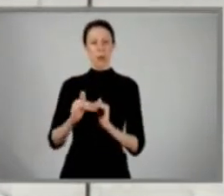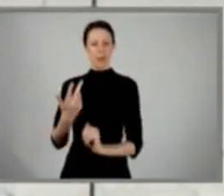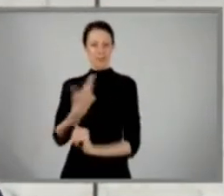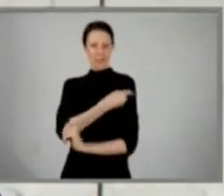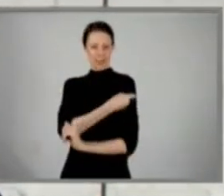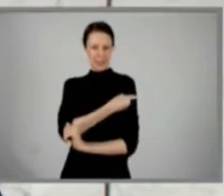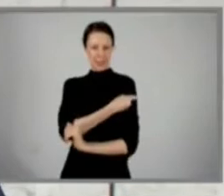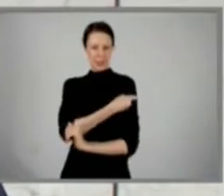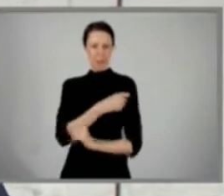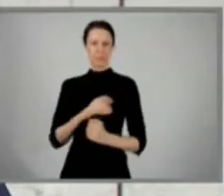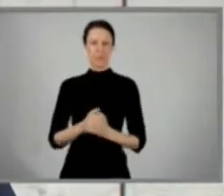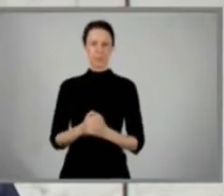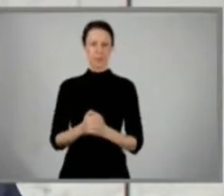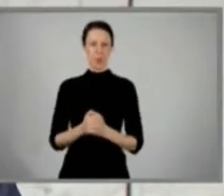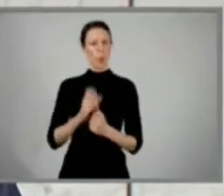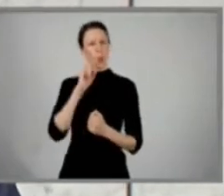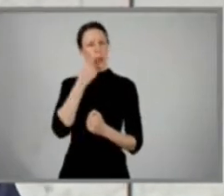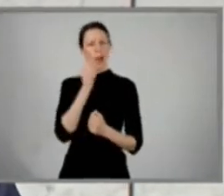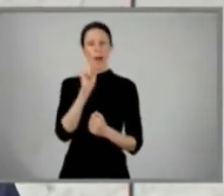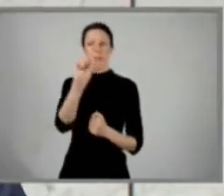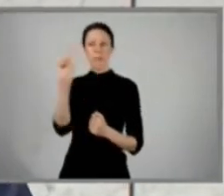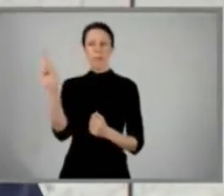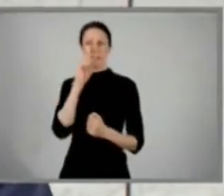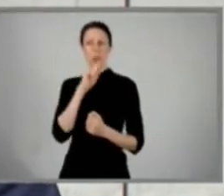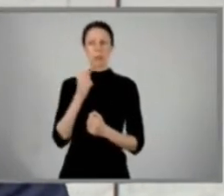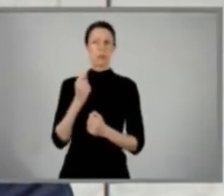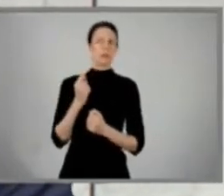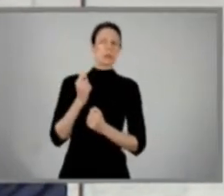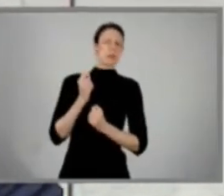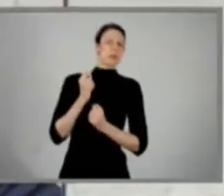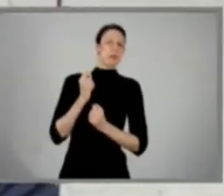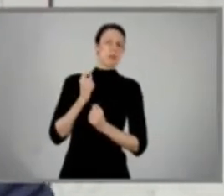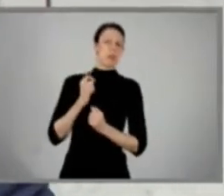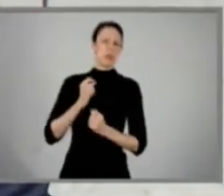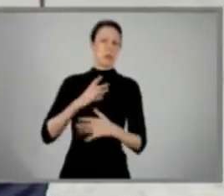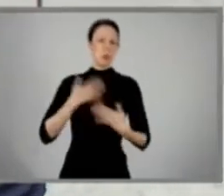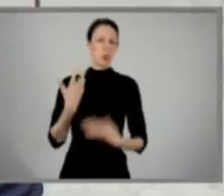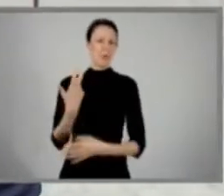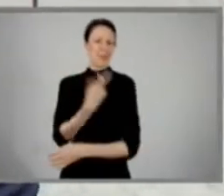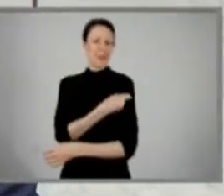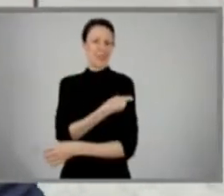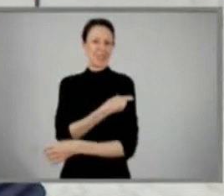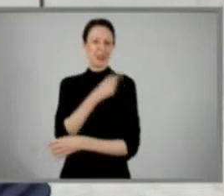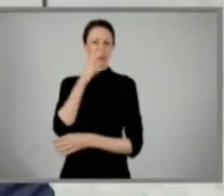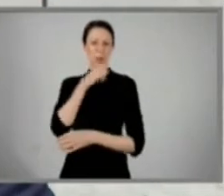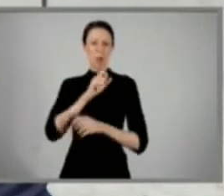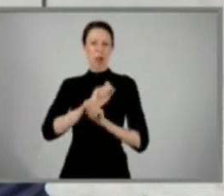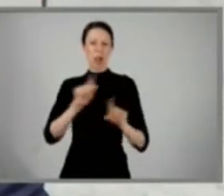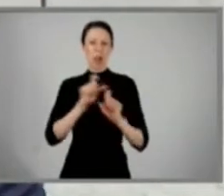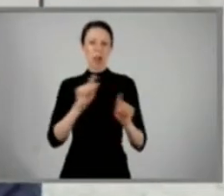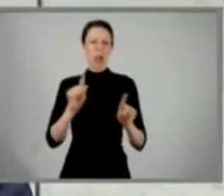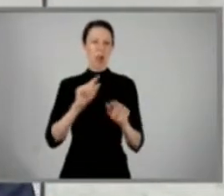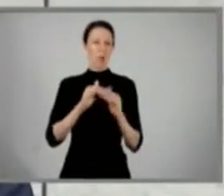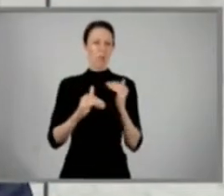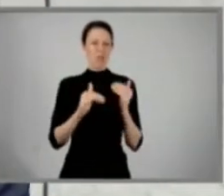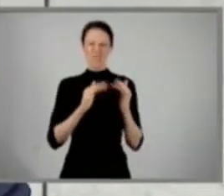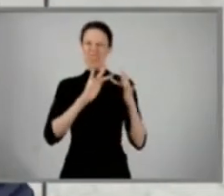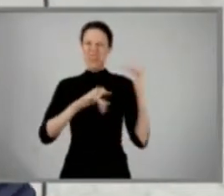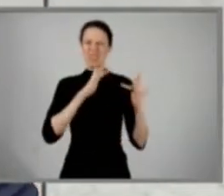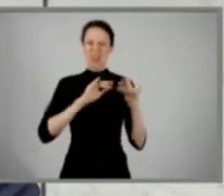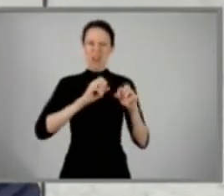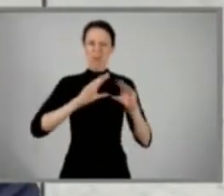reluctant to be vaccinated. There's a lot of anti-vaccination material circulating on the internet. I'm just wondering what measures the government might